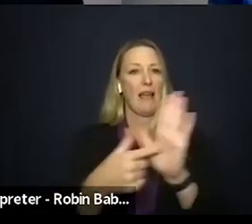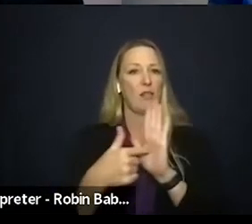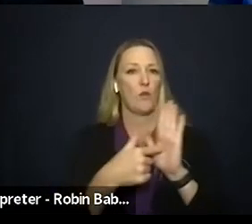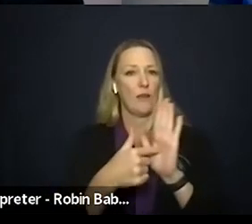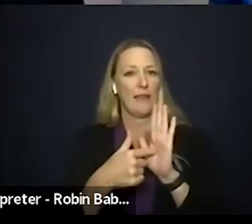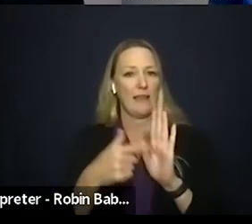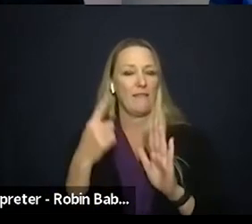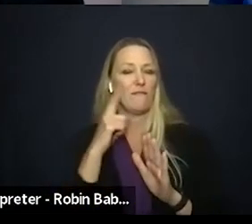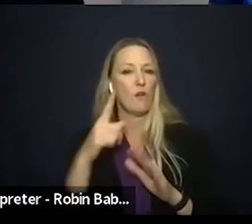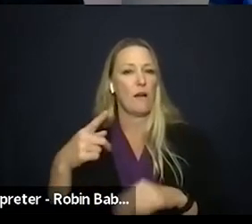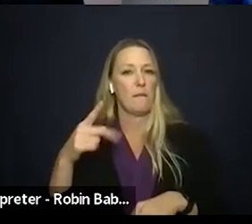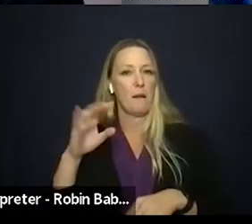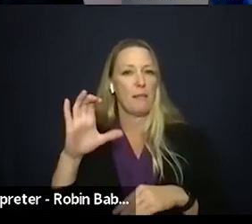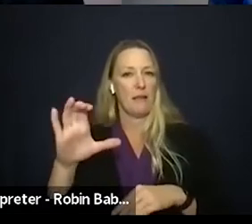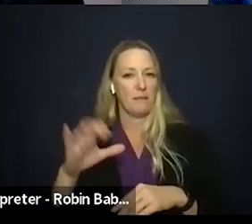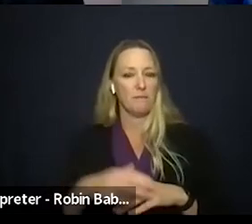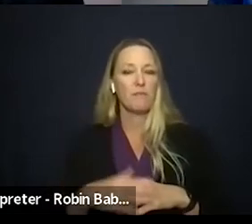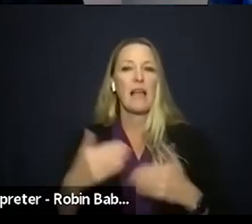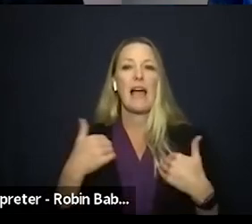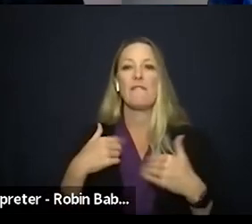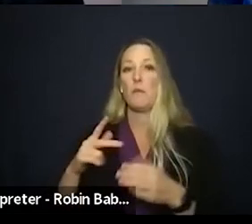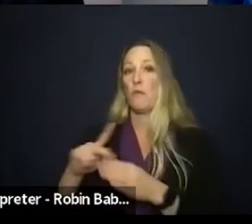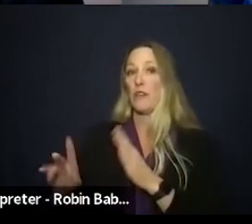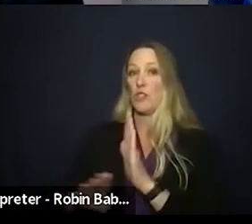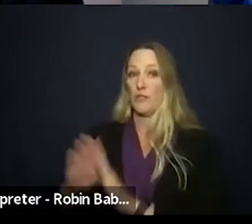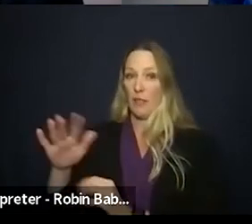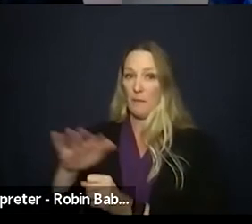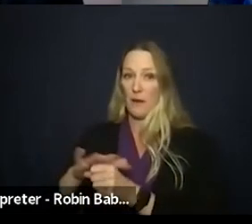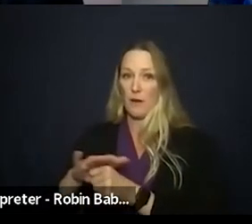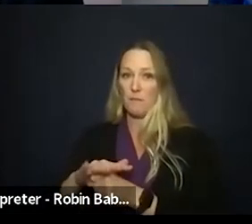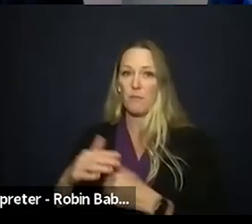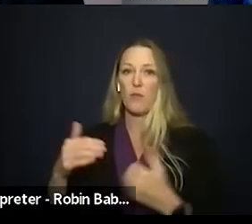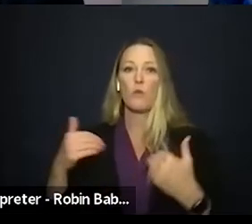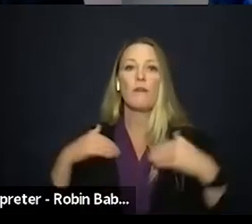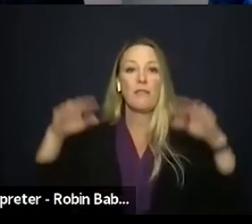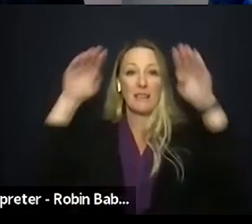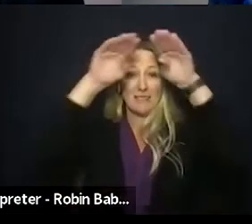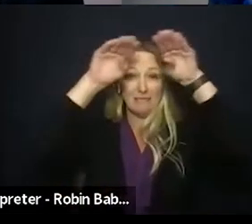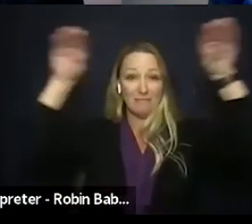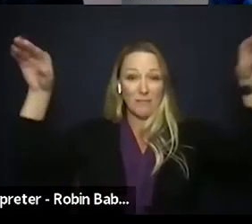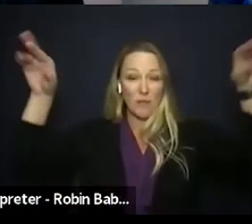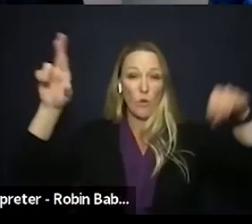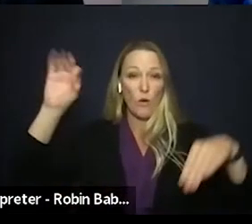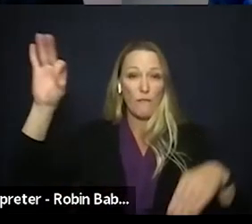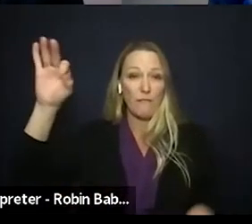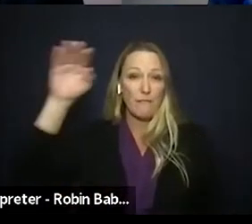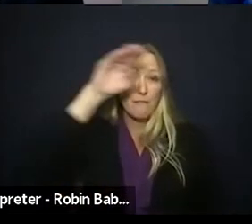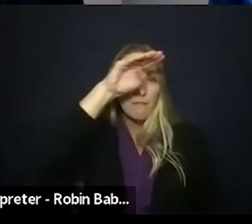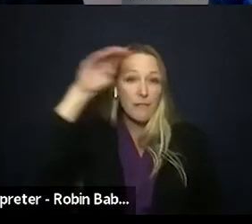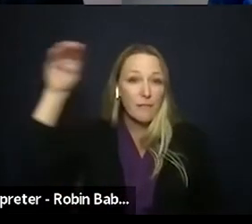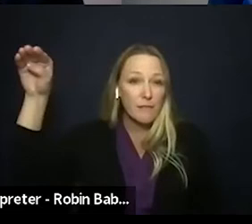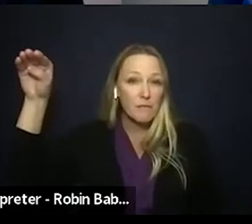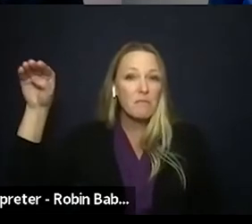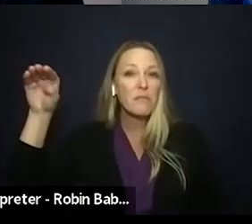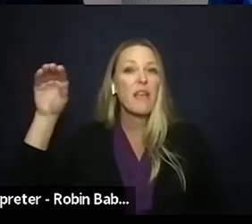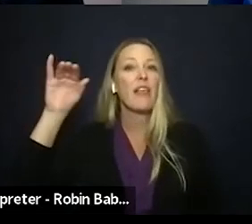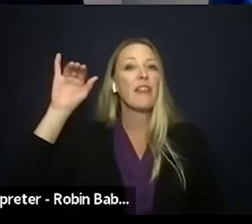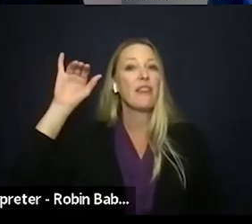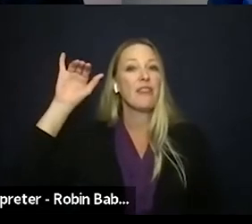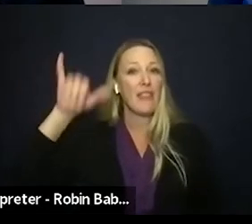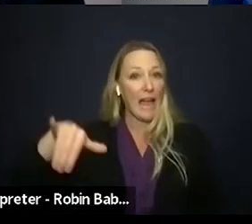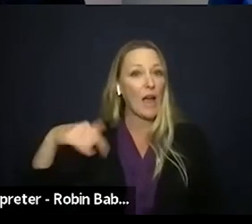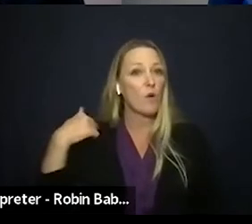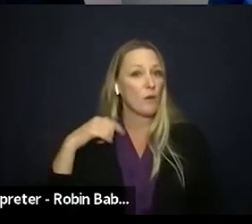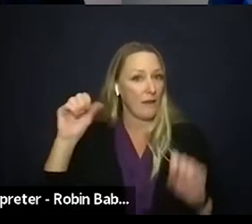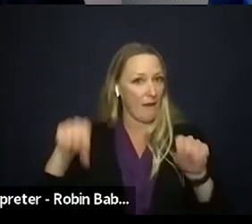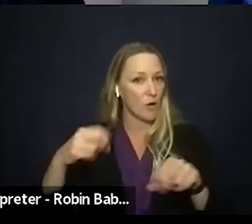will also be an exhibit development area the roof deck which we've been up on top of and you'll get a little glimpse of that is occupiable so we're going